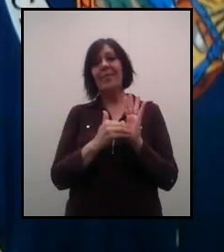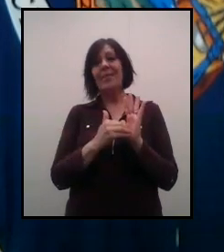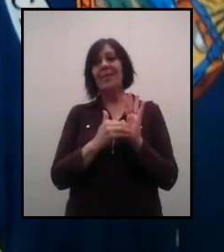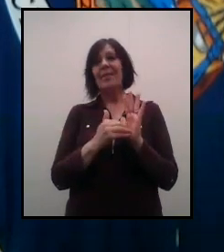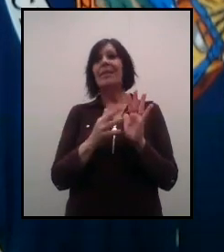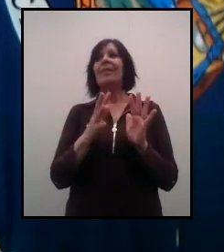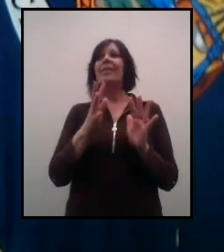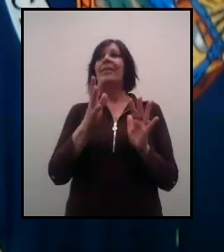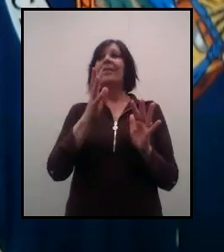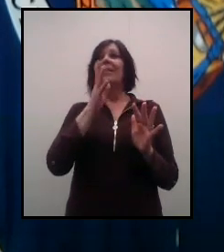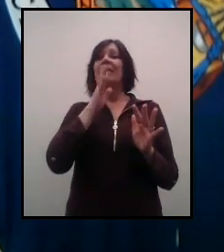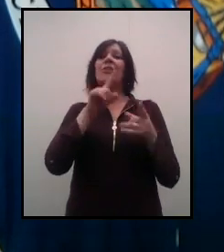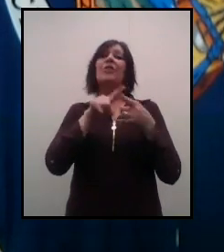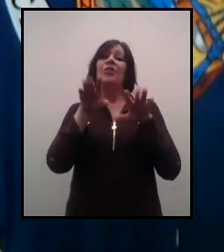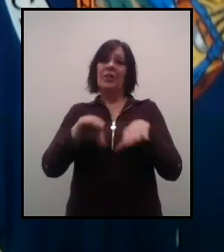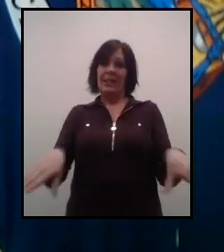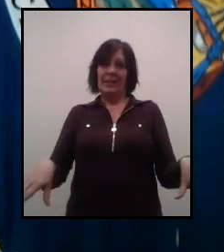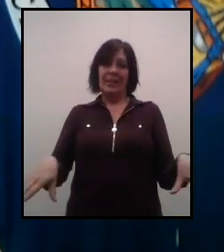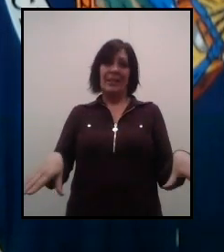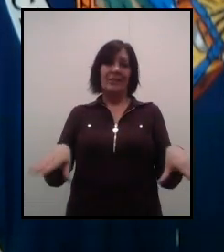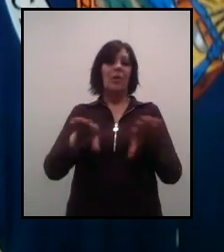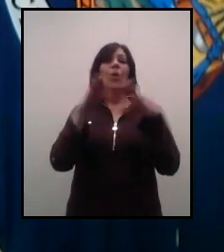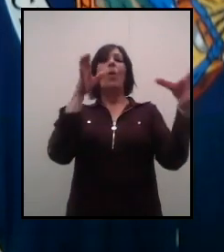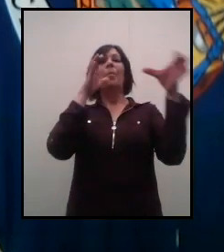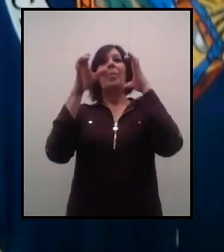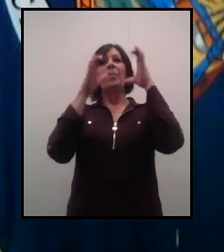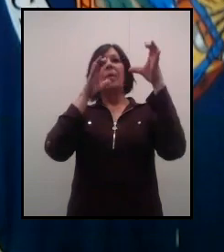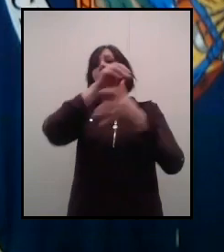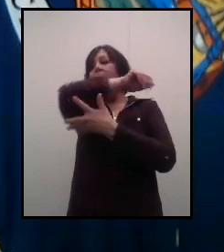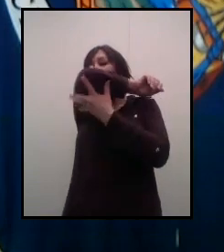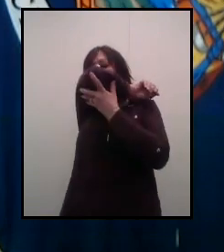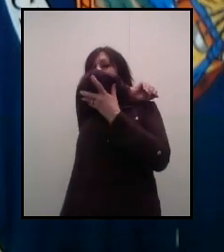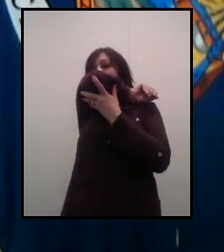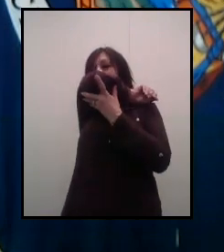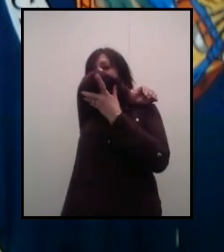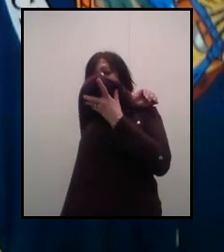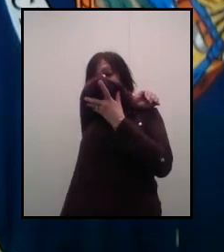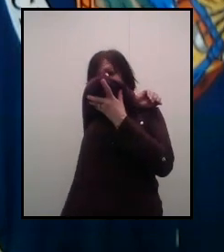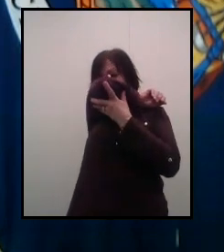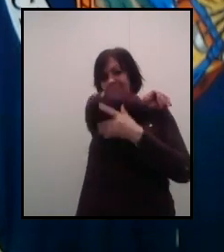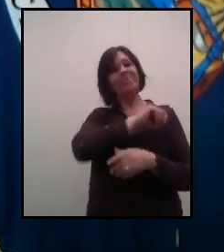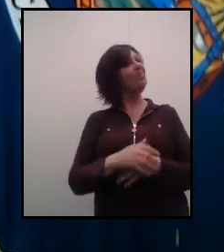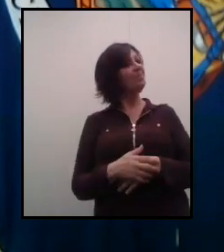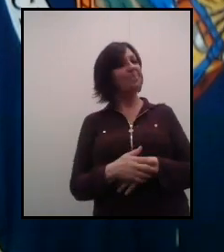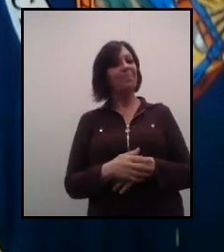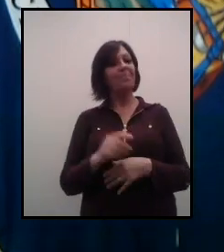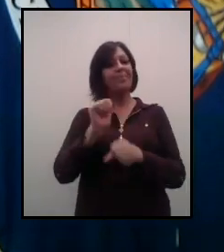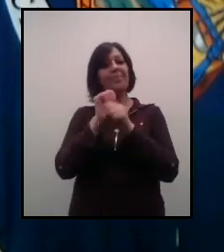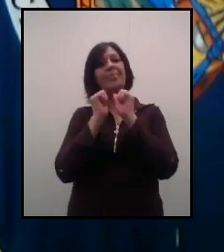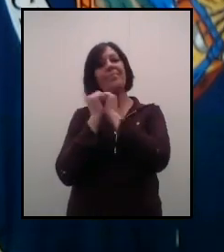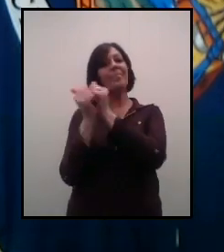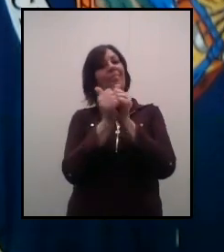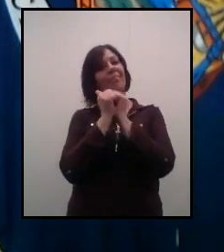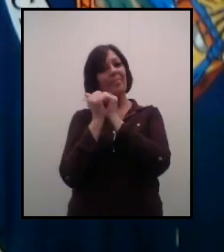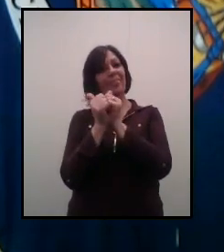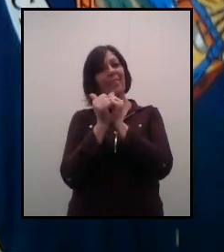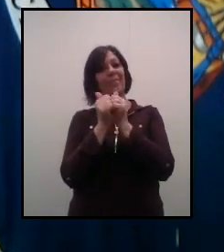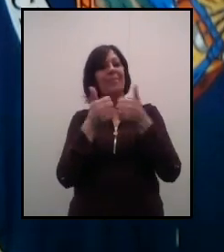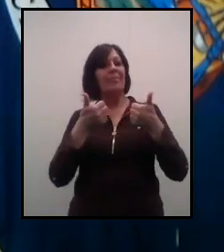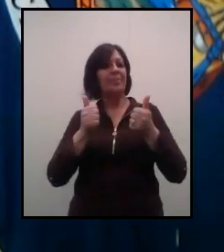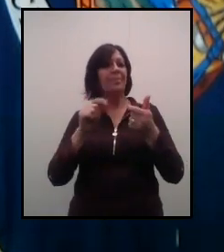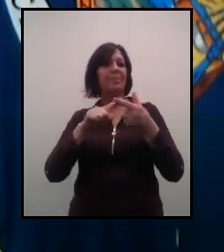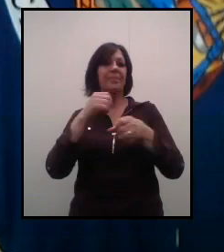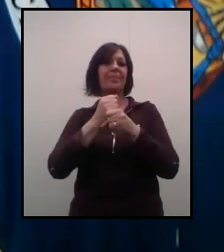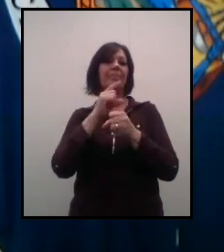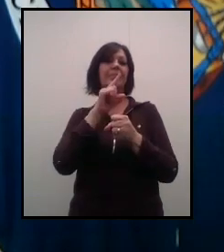to your kids, and talking to your partner. Helping to work together, and trying to make sure